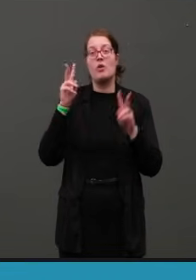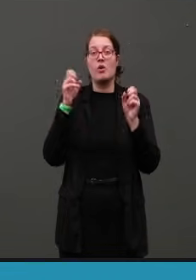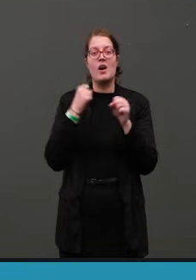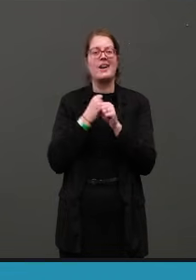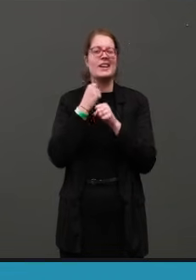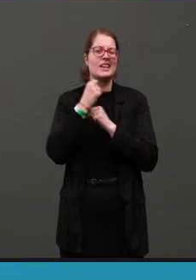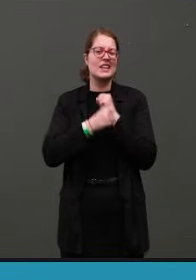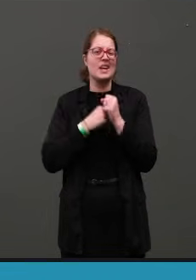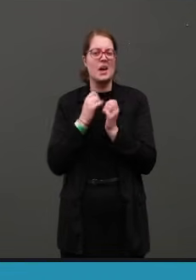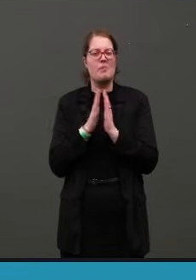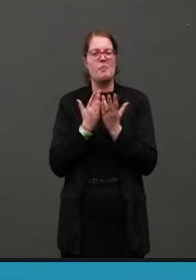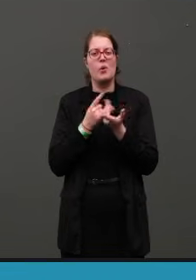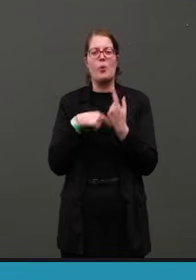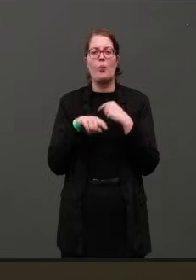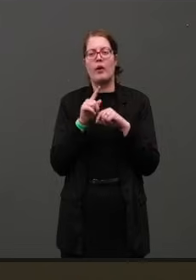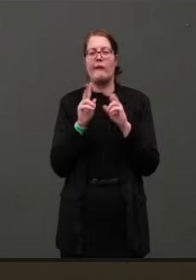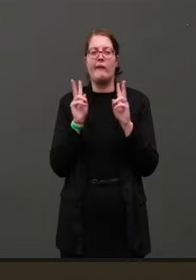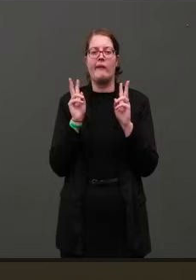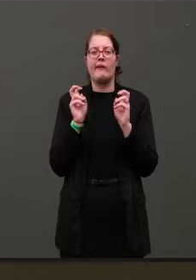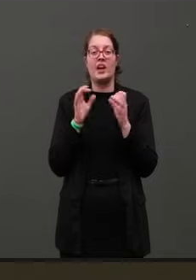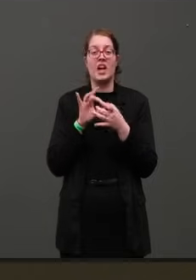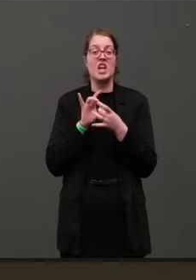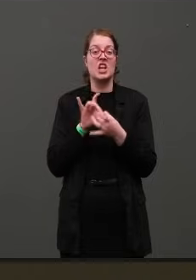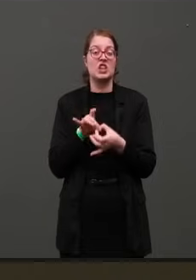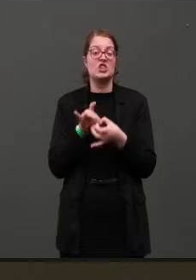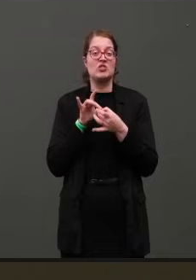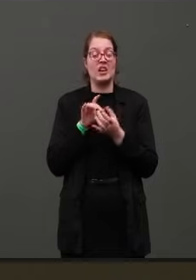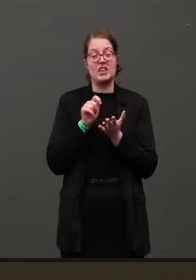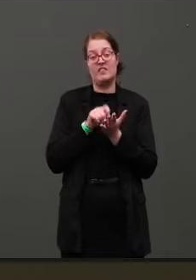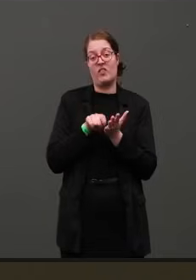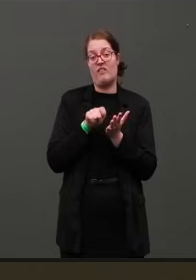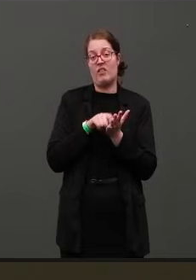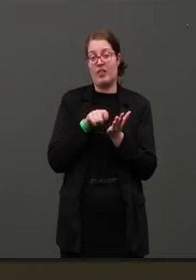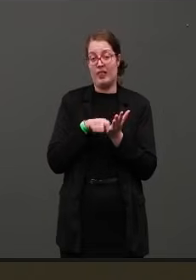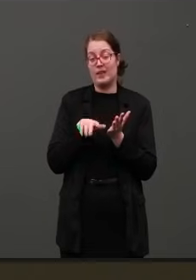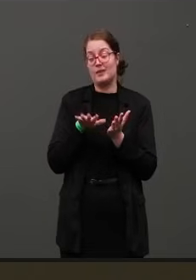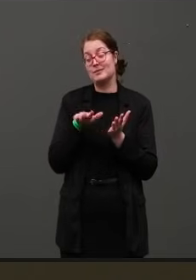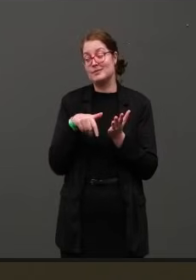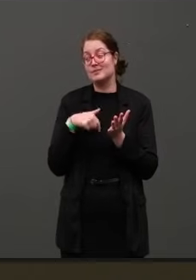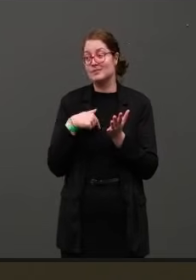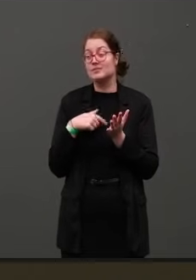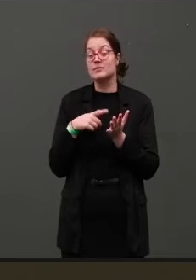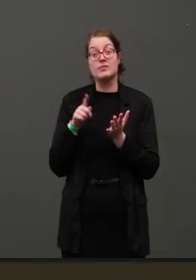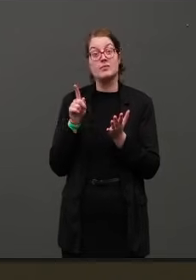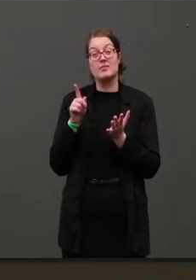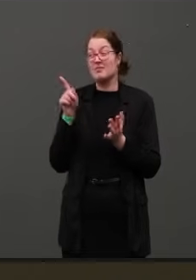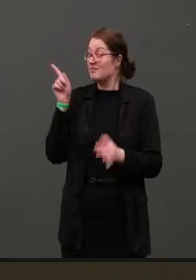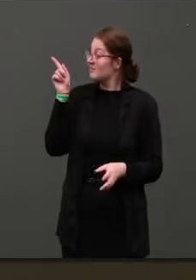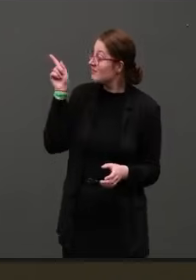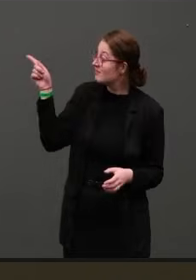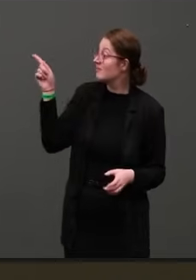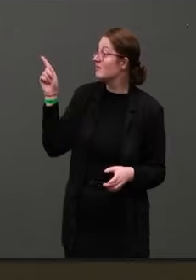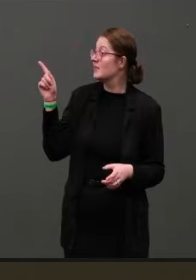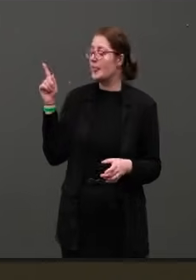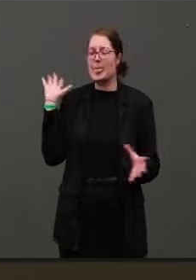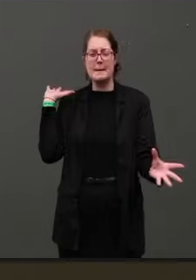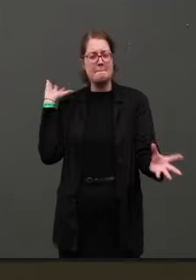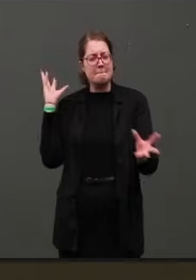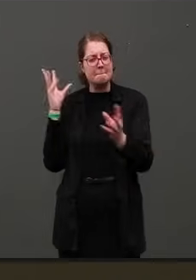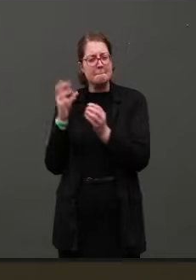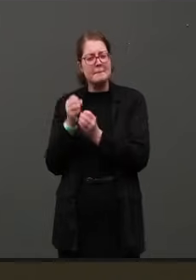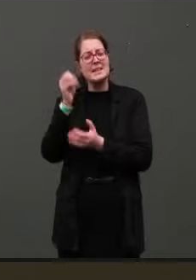fancy and we call it an interactive novel. That is a direct result of combining my experience in video games